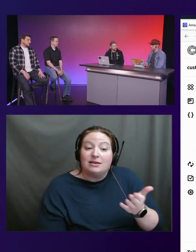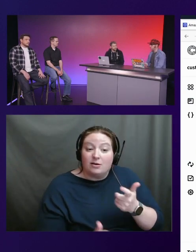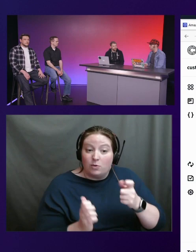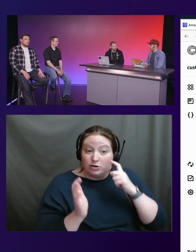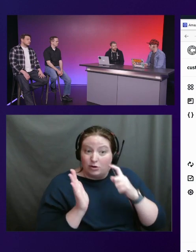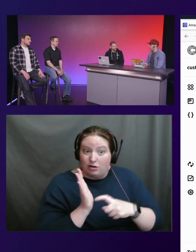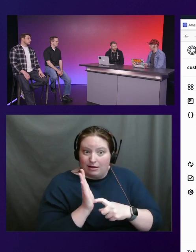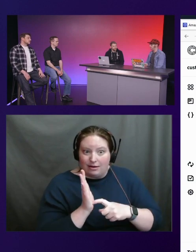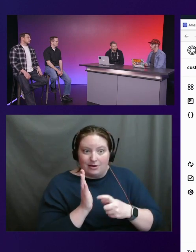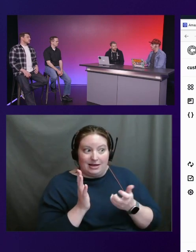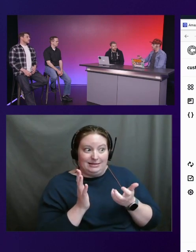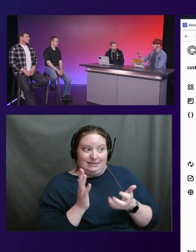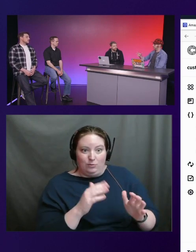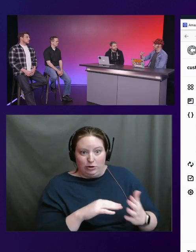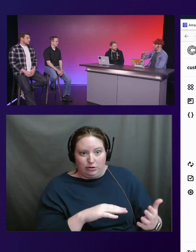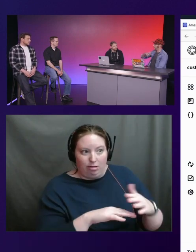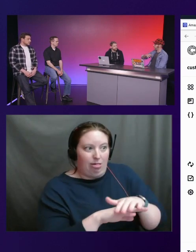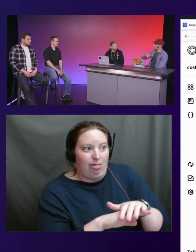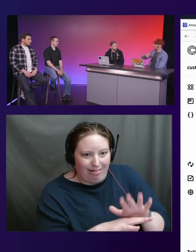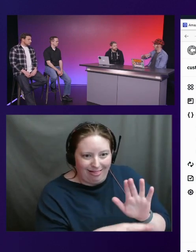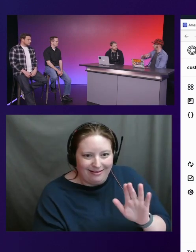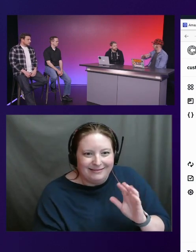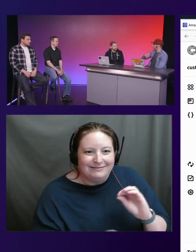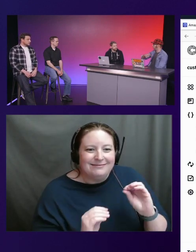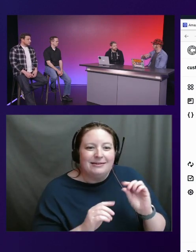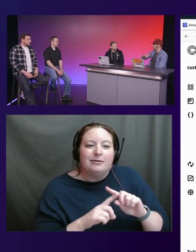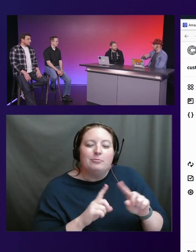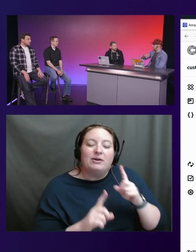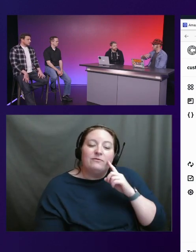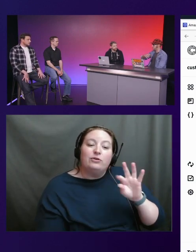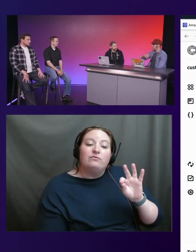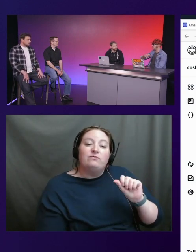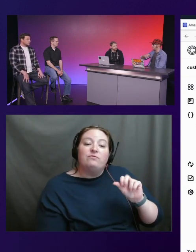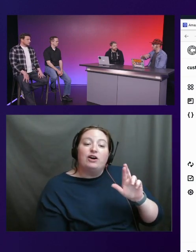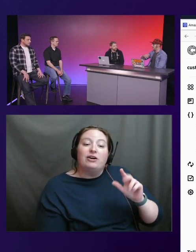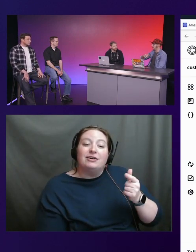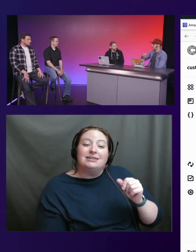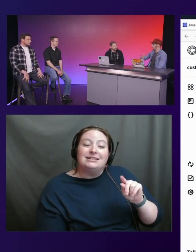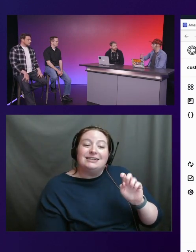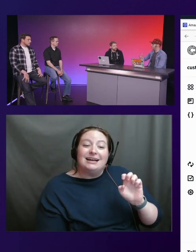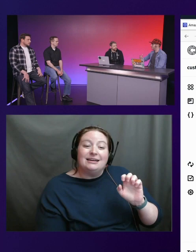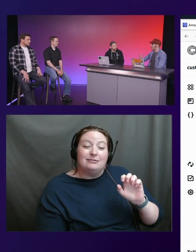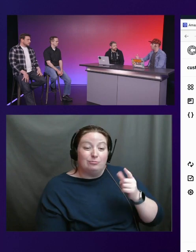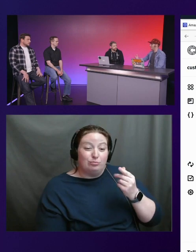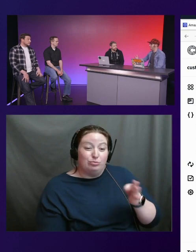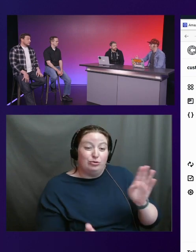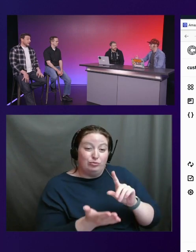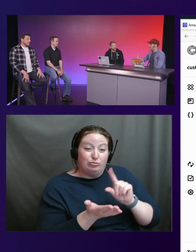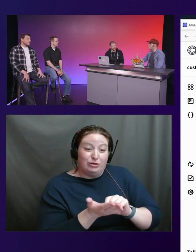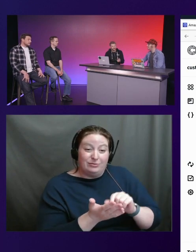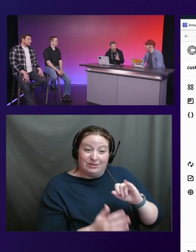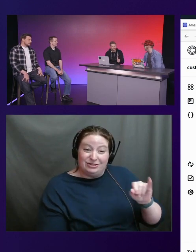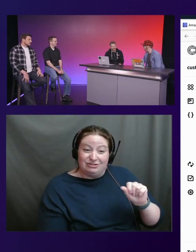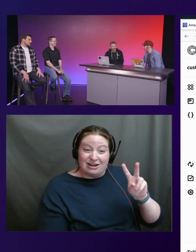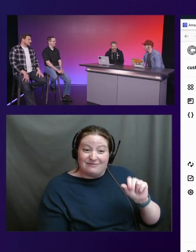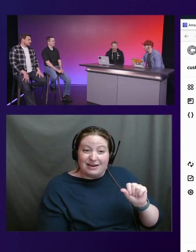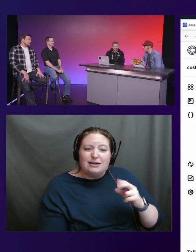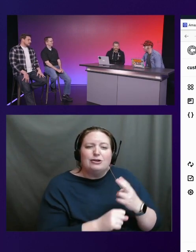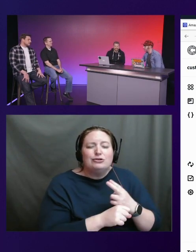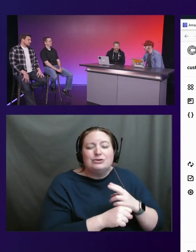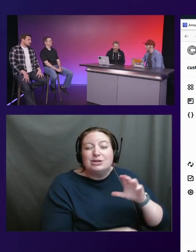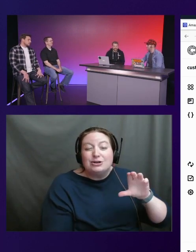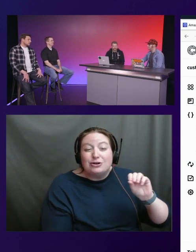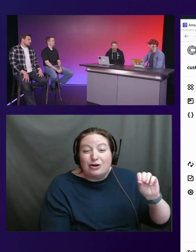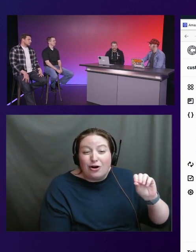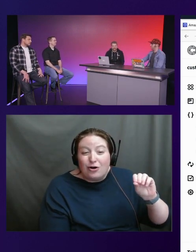step on the demo at all, but specifically in the Fargate blueprint with the Java API, using Copilot. Yeah. Amazing. Like that's